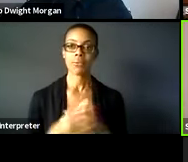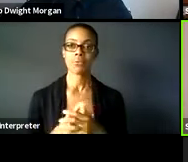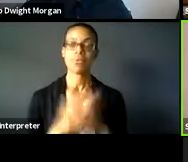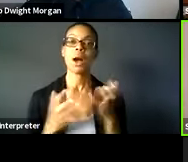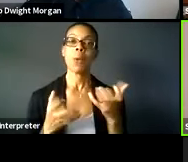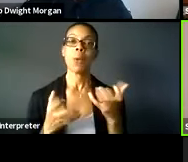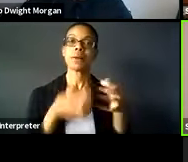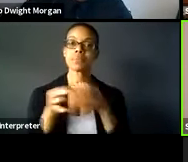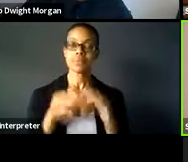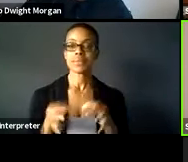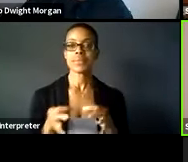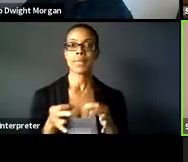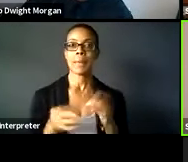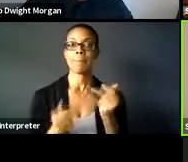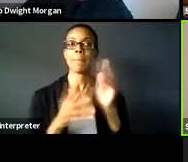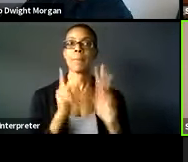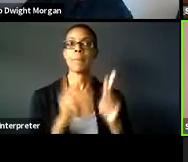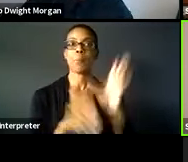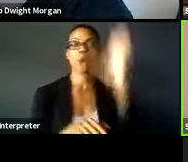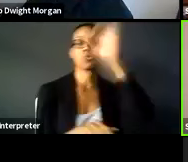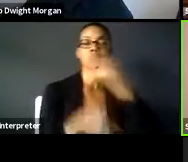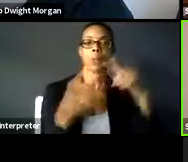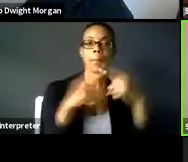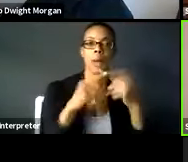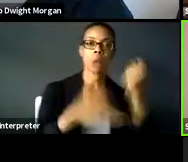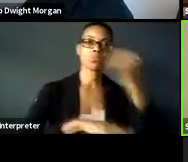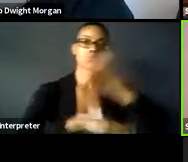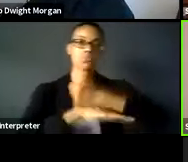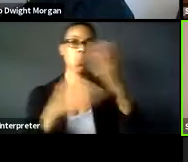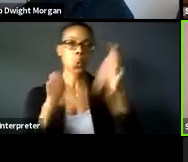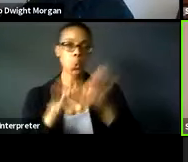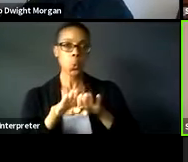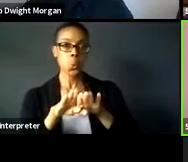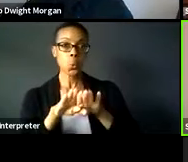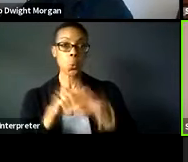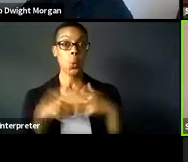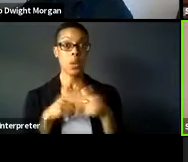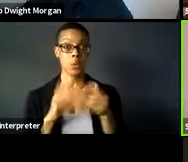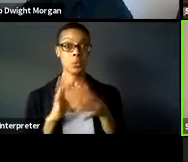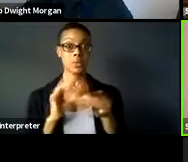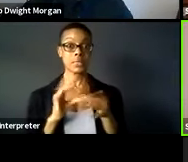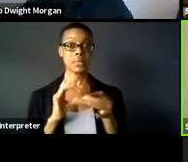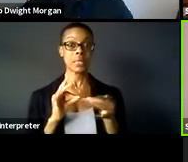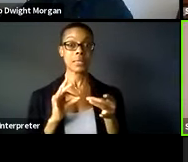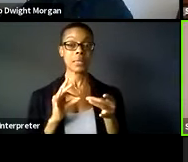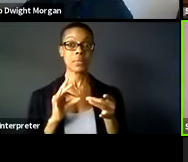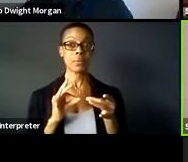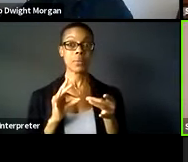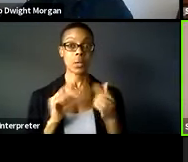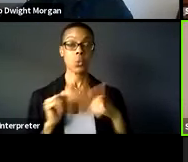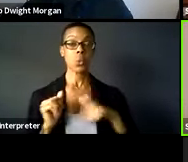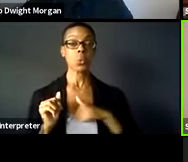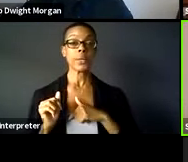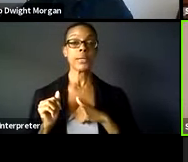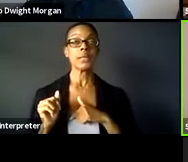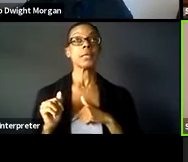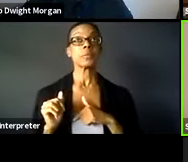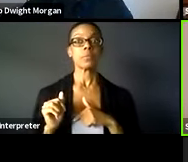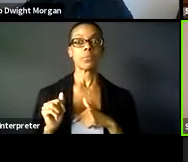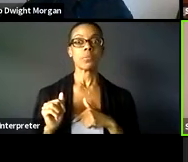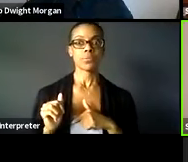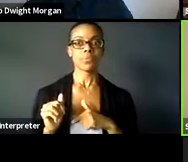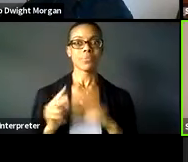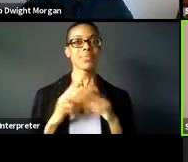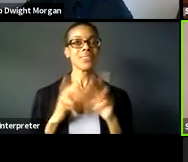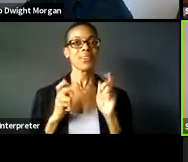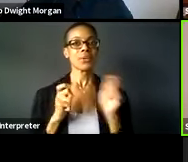our closure, in the sense that when we made the statement, we were in very, very